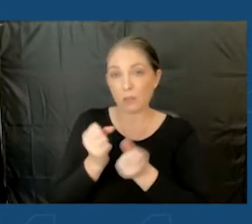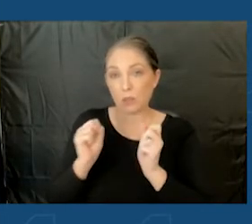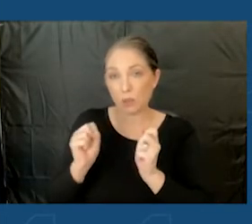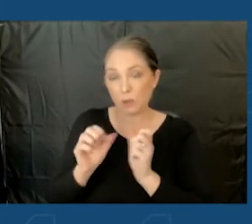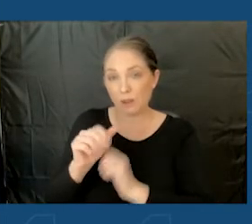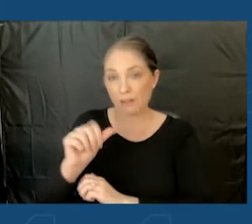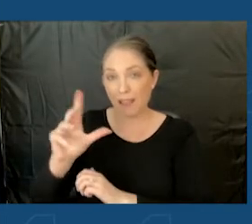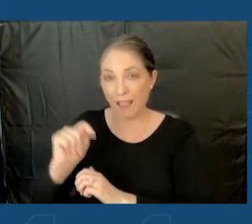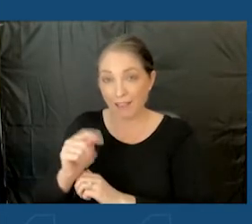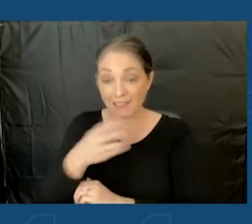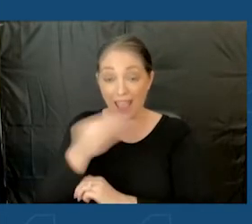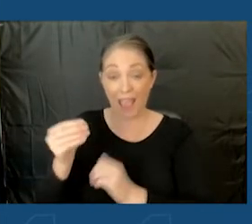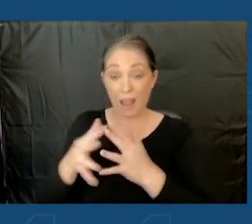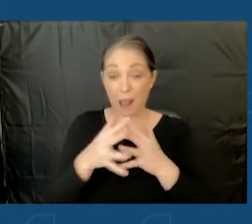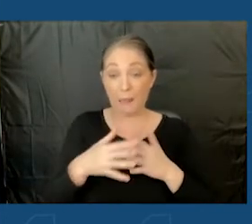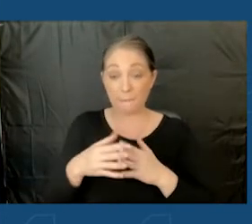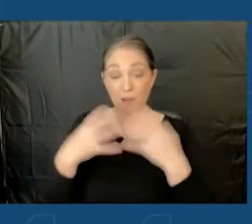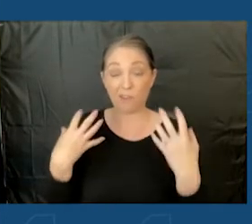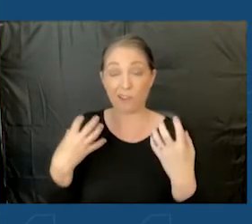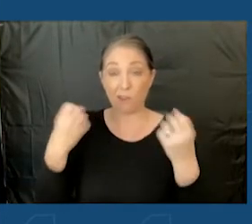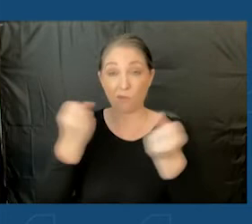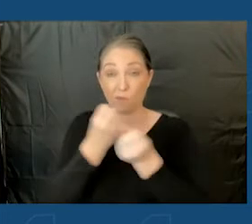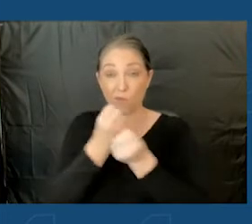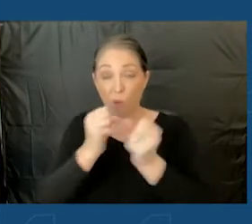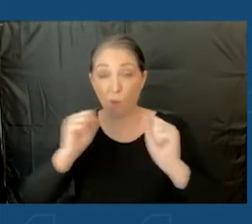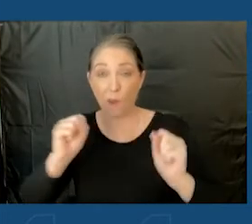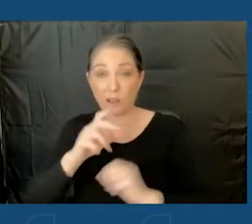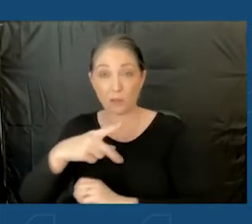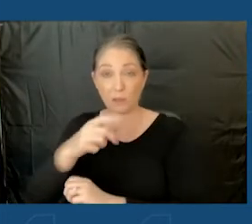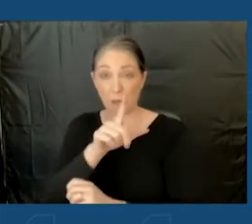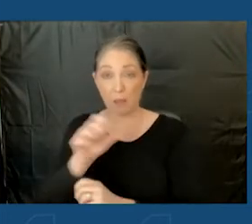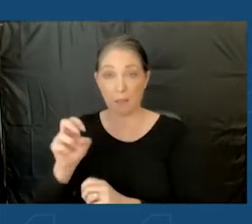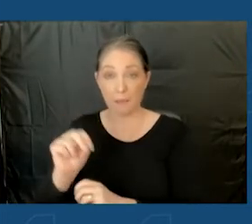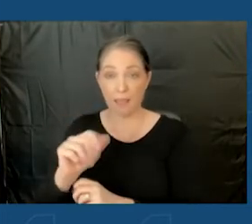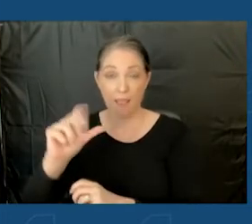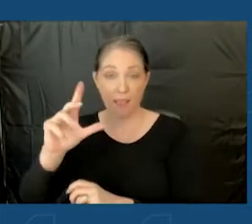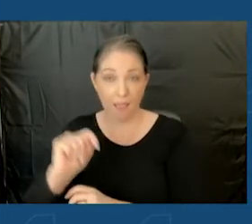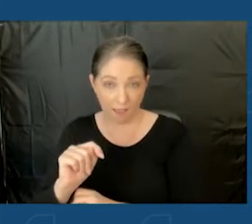Act, combined with the state's Child Care Stabilization Grant work,